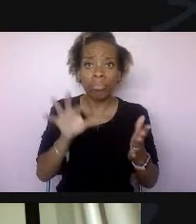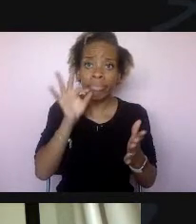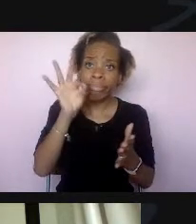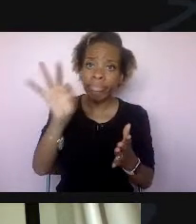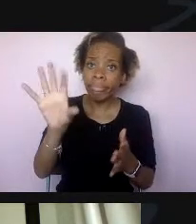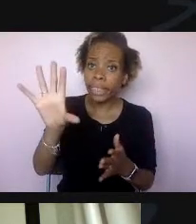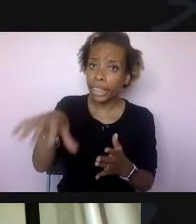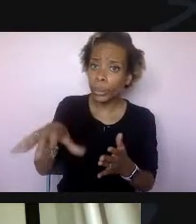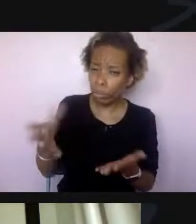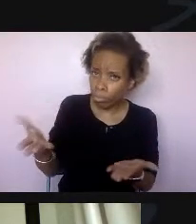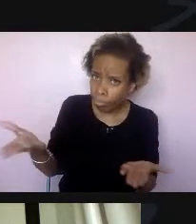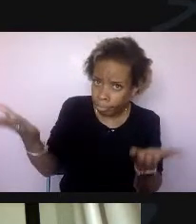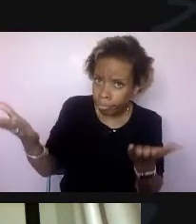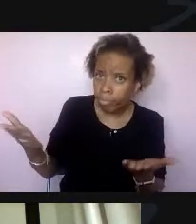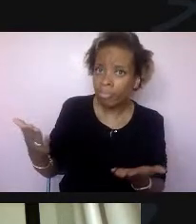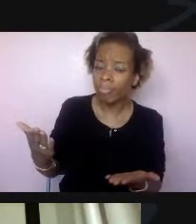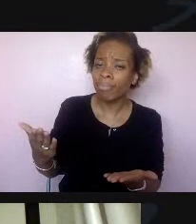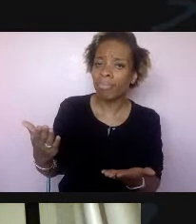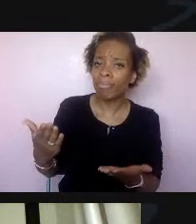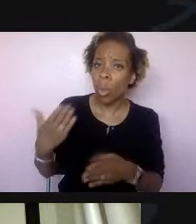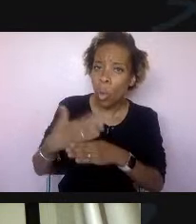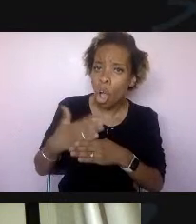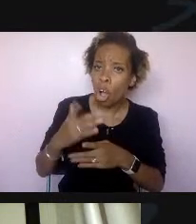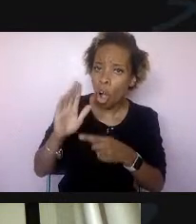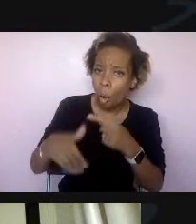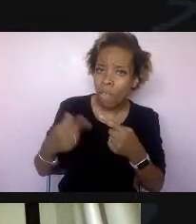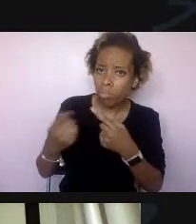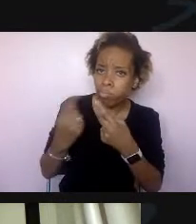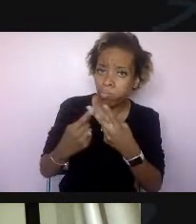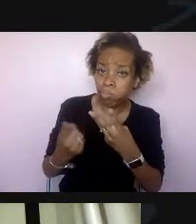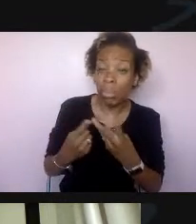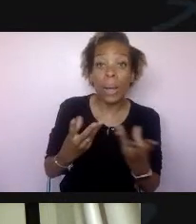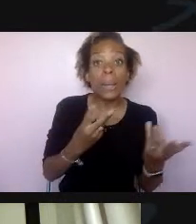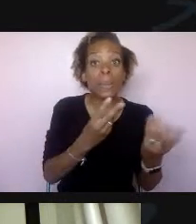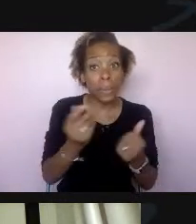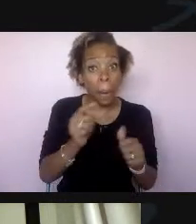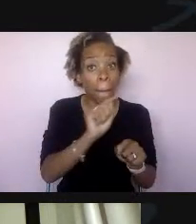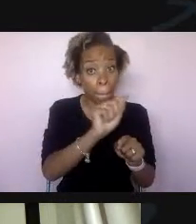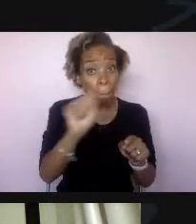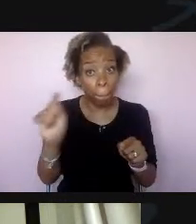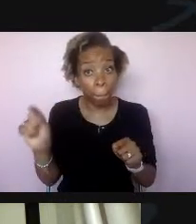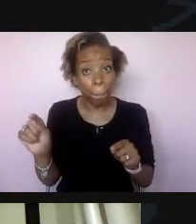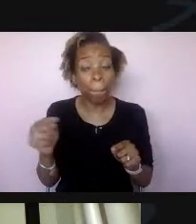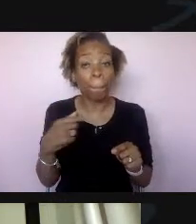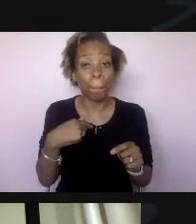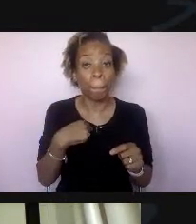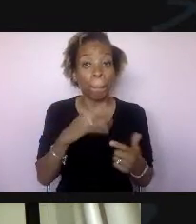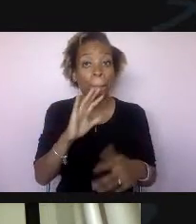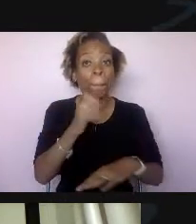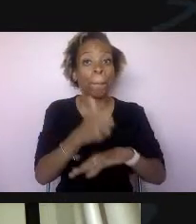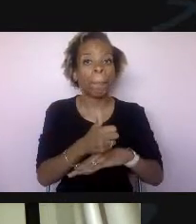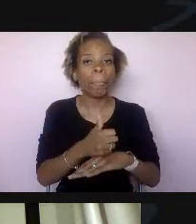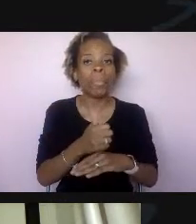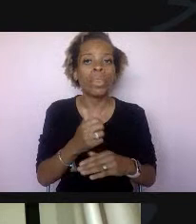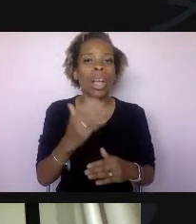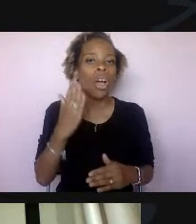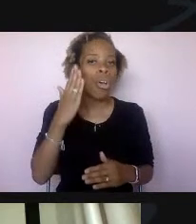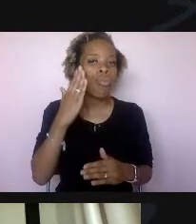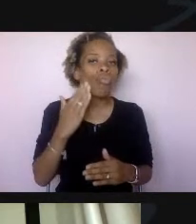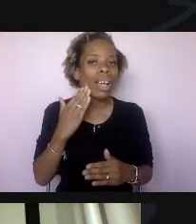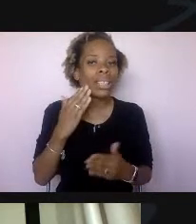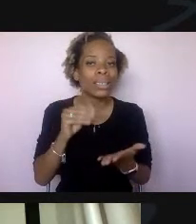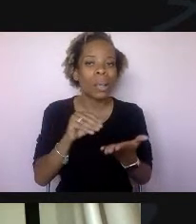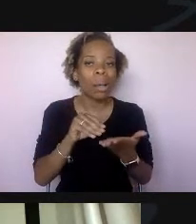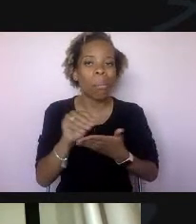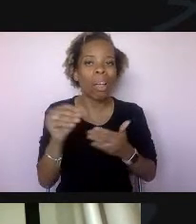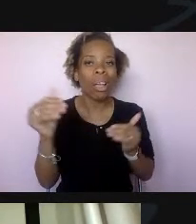to undertake? So there are institutions right now that are producing race pay gaps. I think somebody in the chat talked about the pay gap